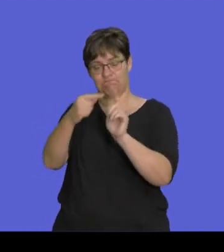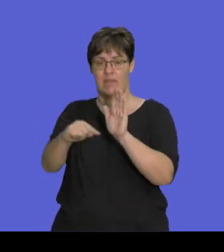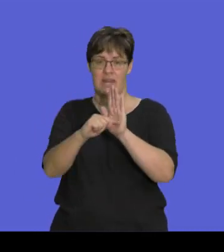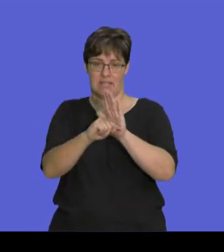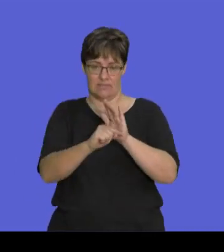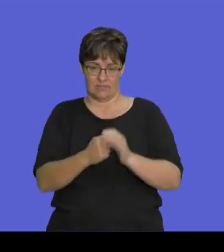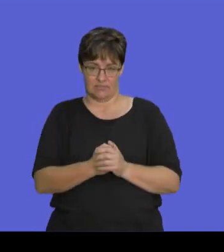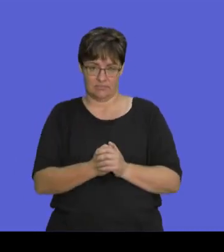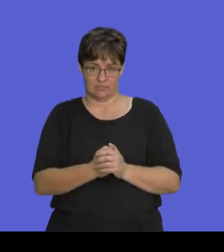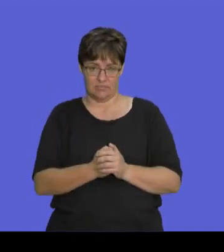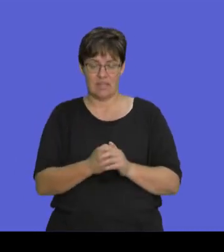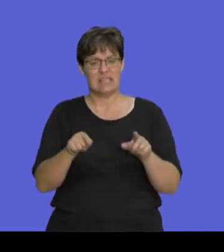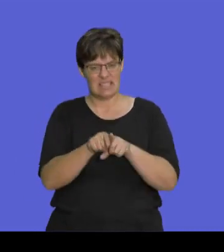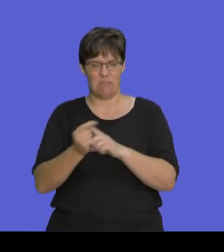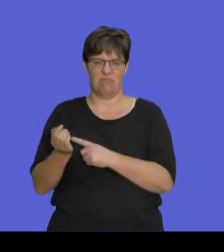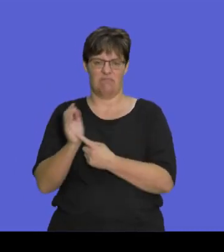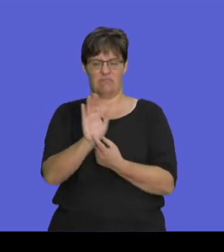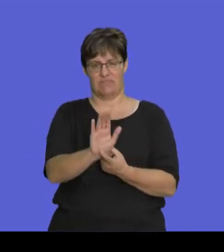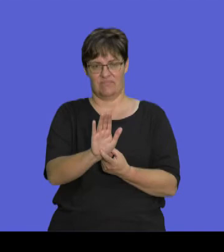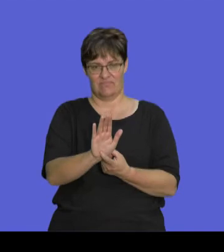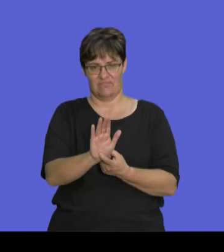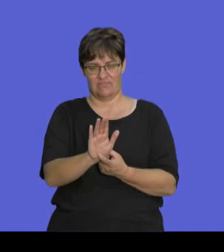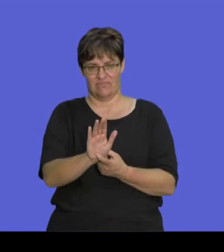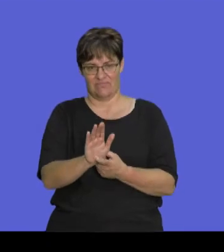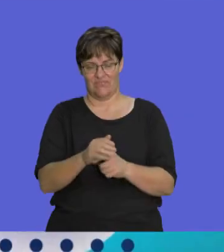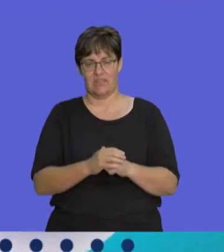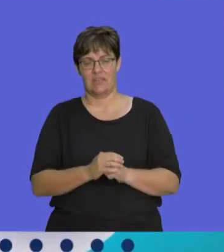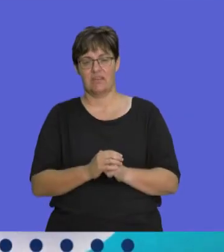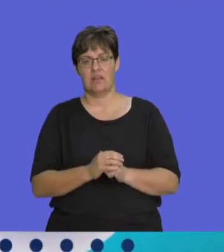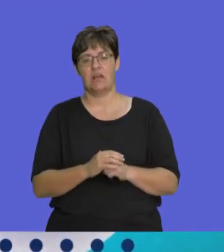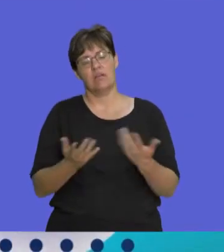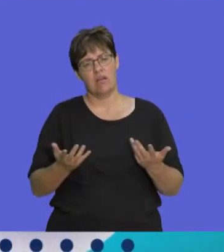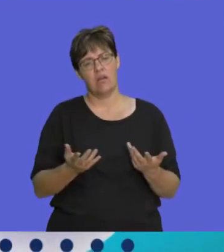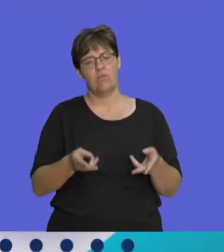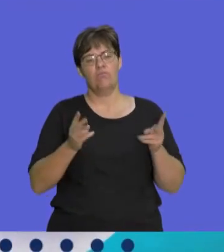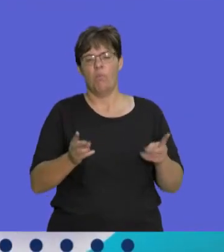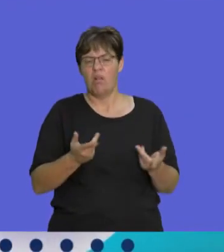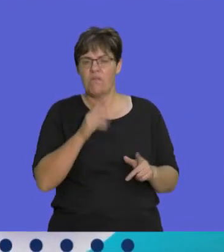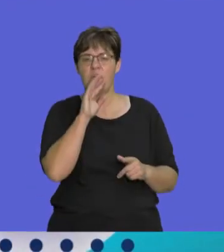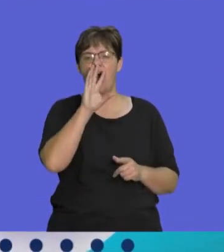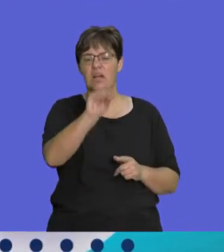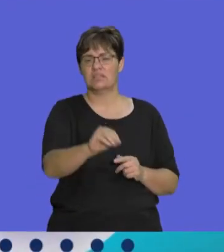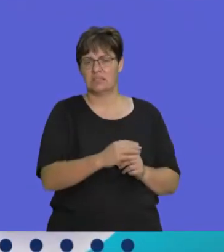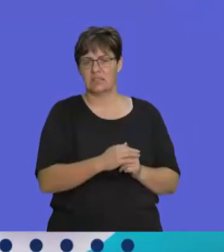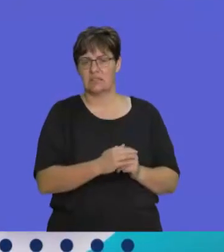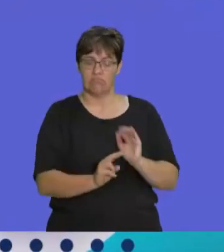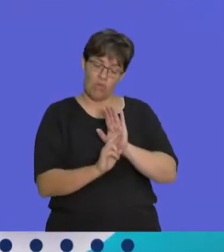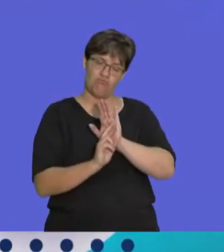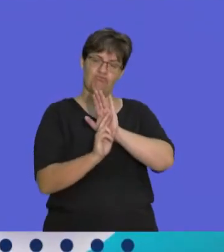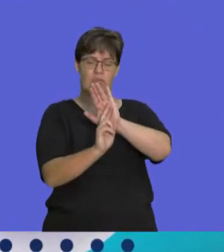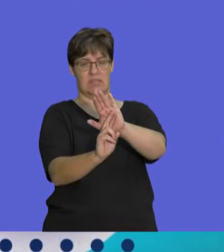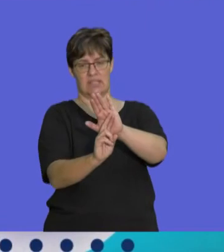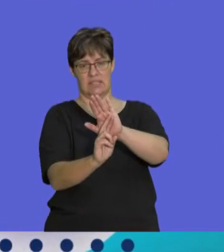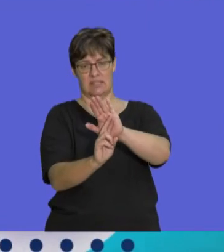demonstrated in the simulation. So usually if you were asked to actually represent, if electric field